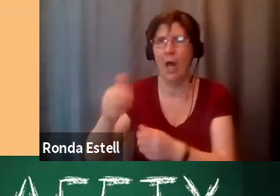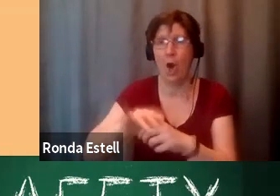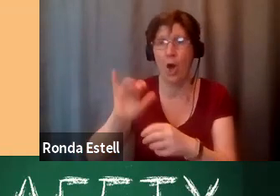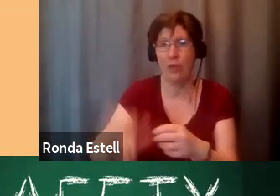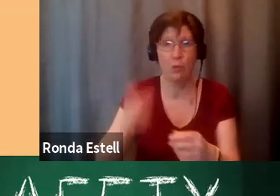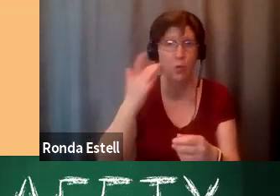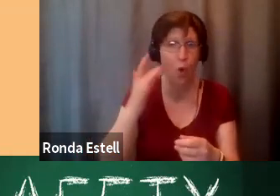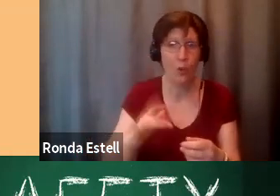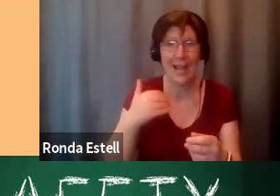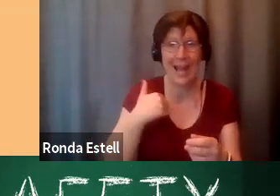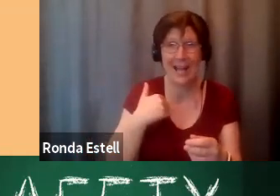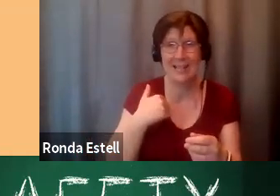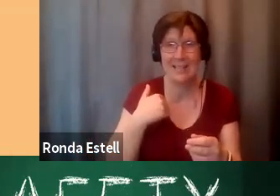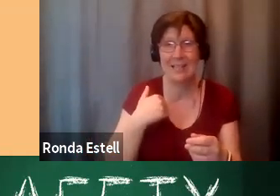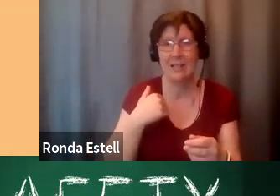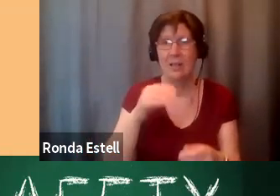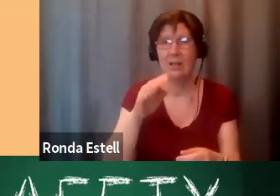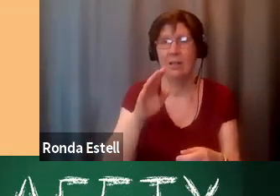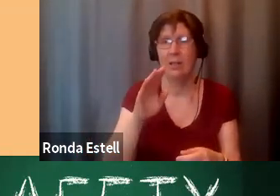has those boggle